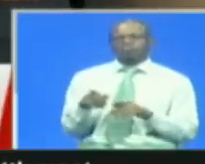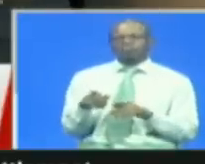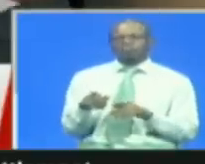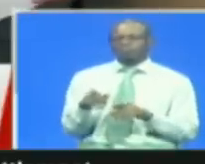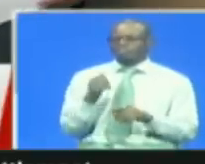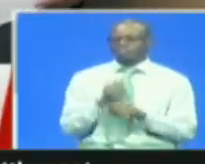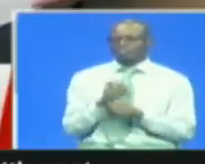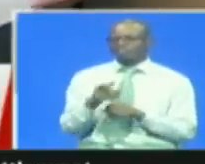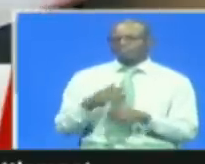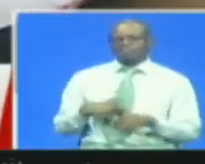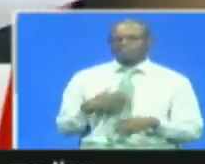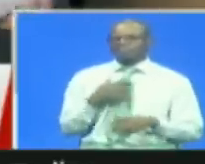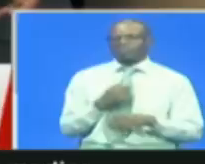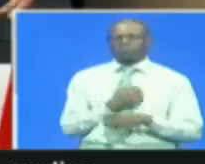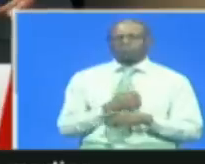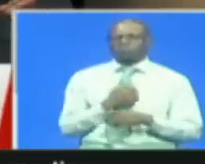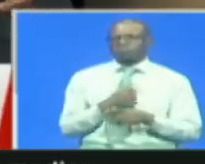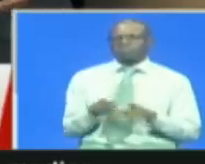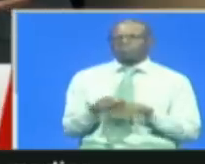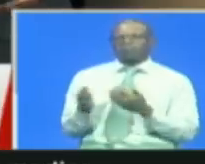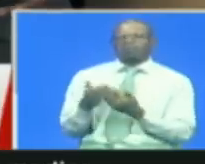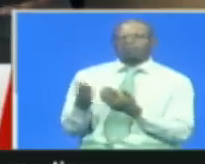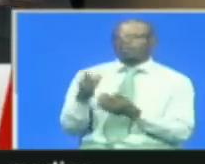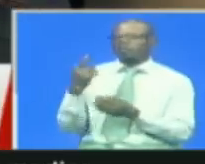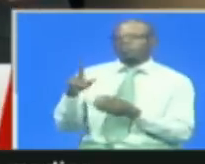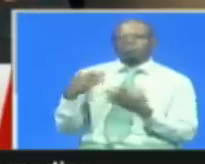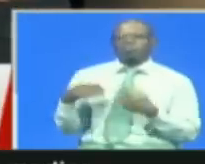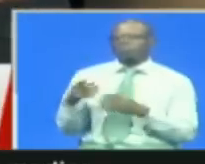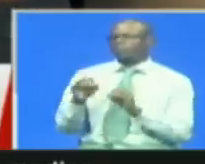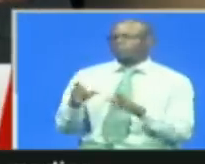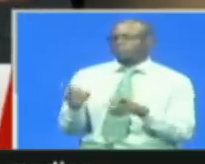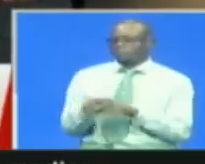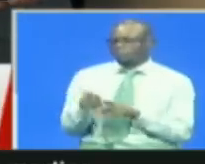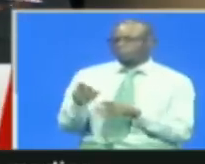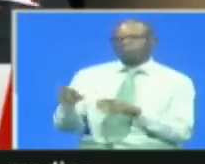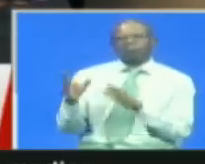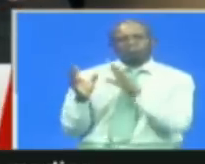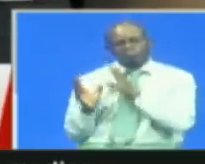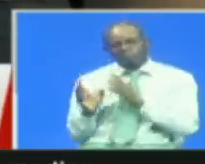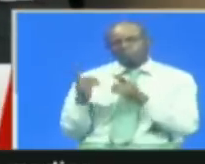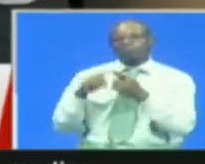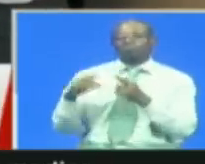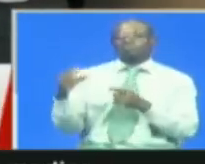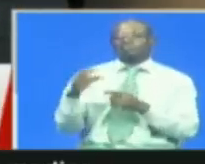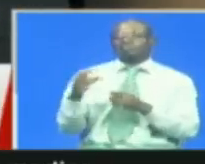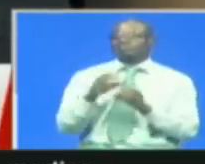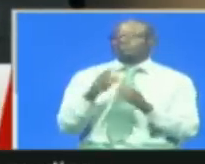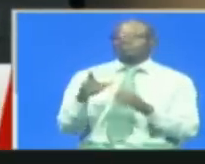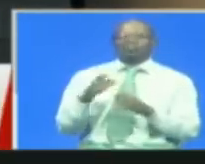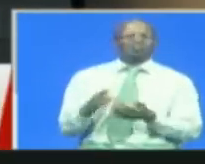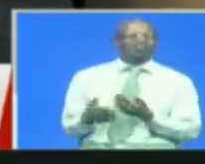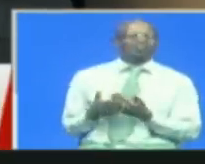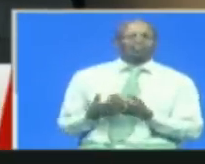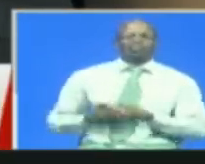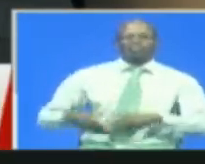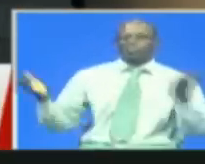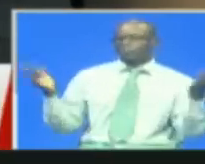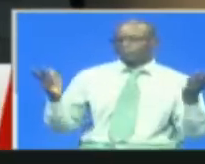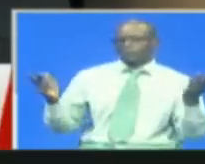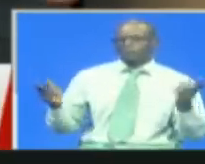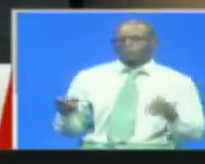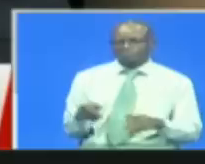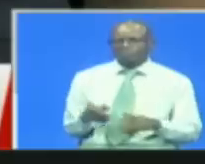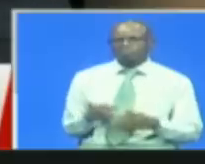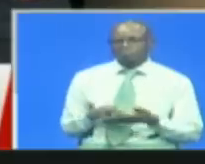insensitive to the real-life consequences of an inflated wage bill that you are breaking your back to sustain, and that has left